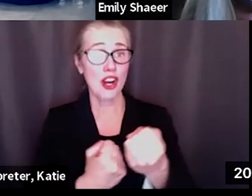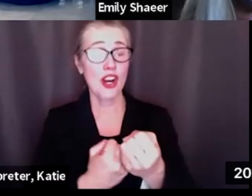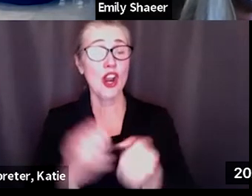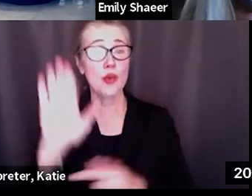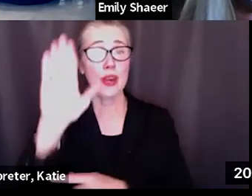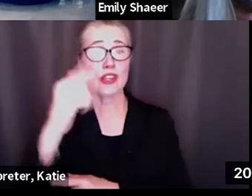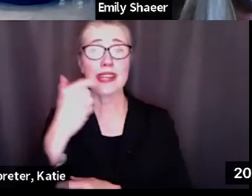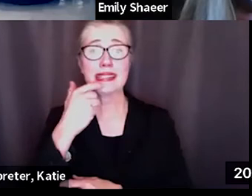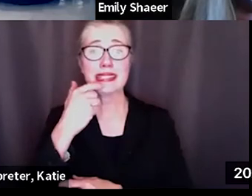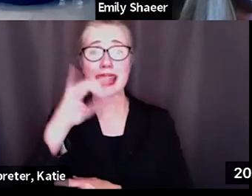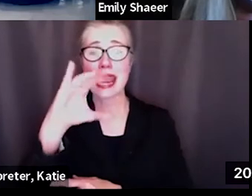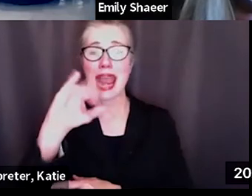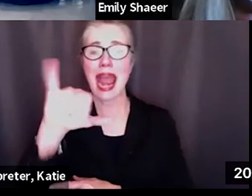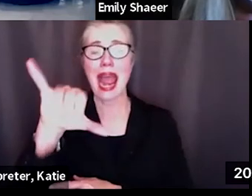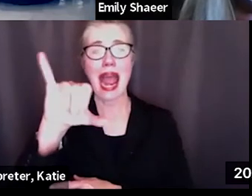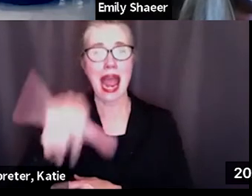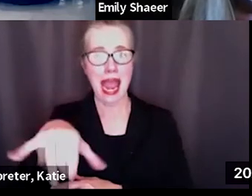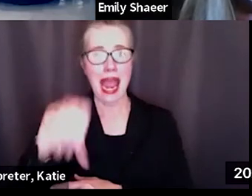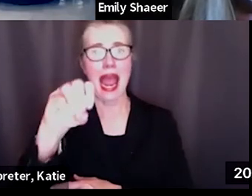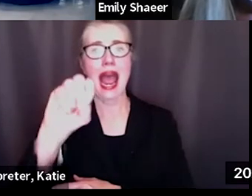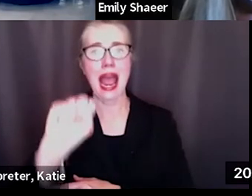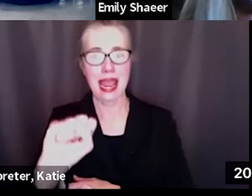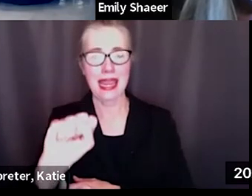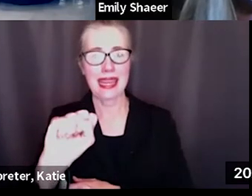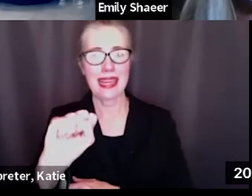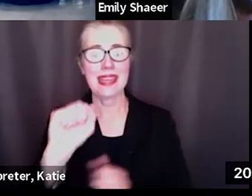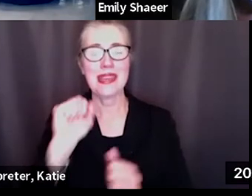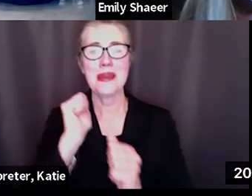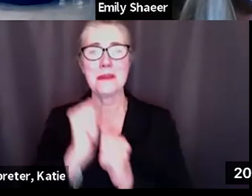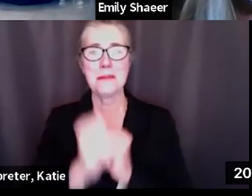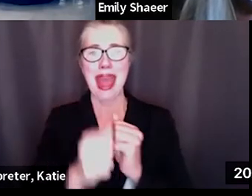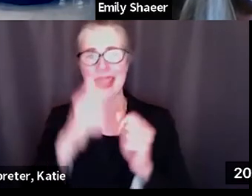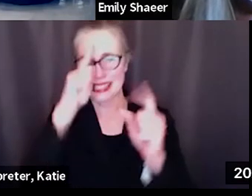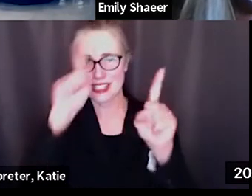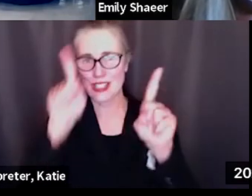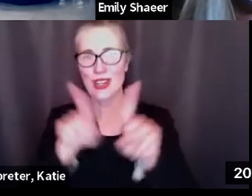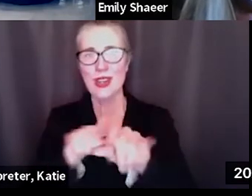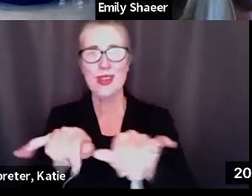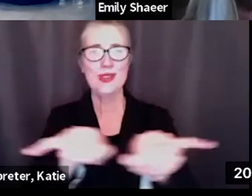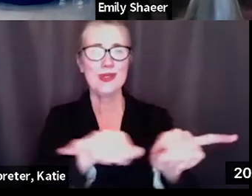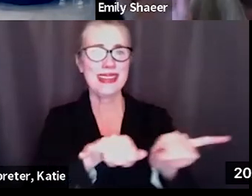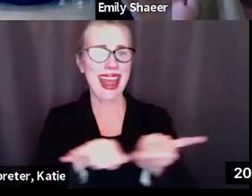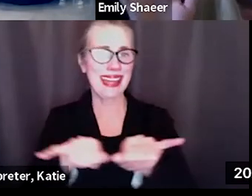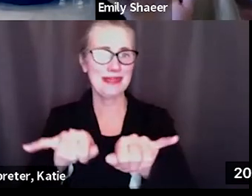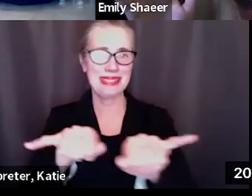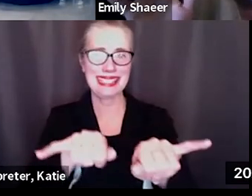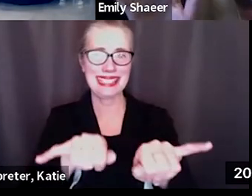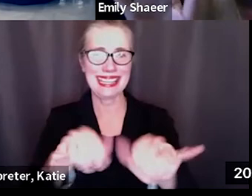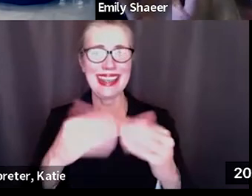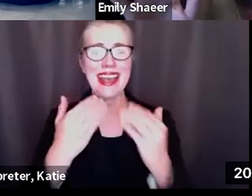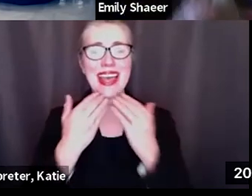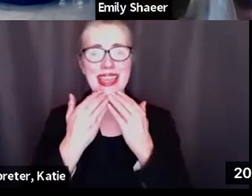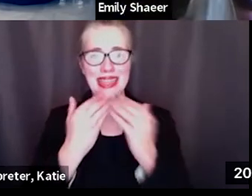saying aye aye motion passes unanimously thank you so much